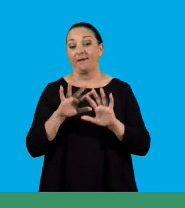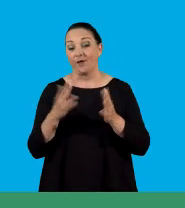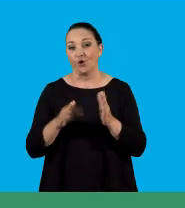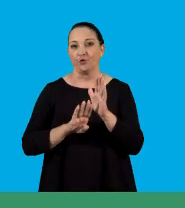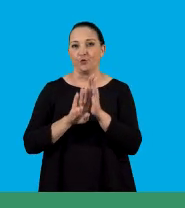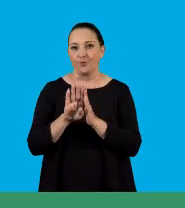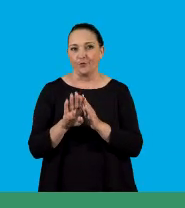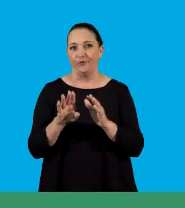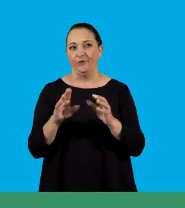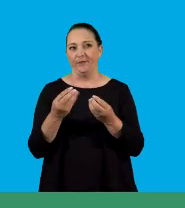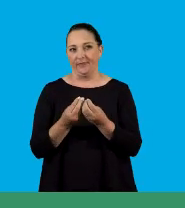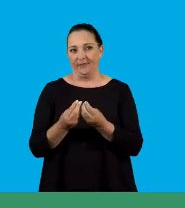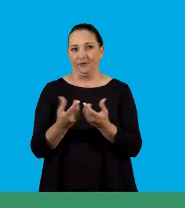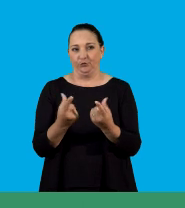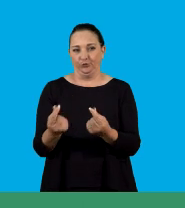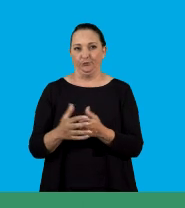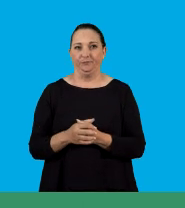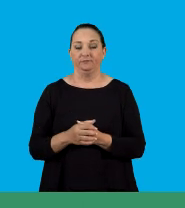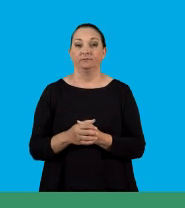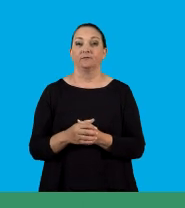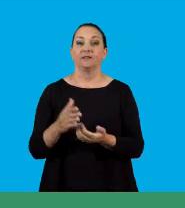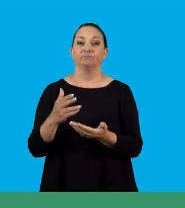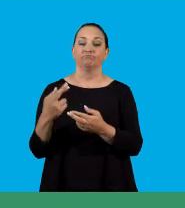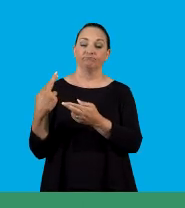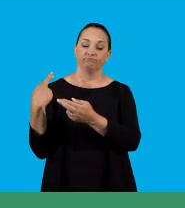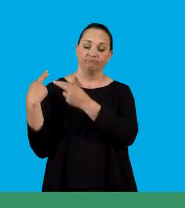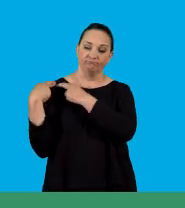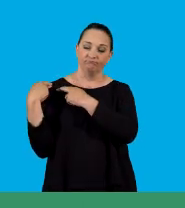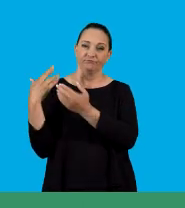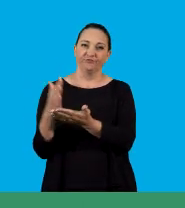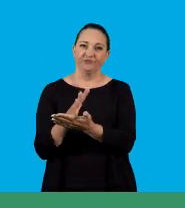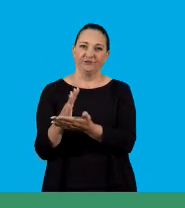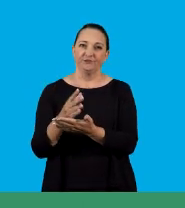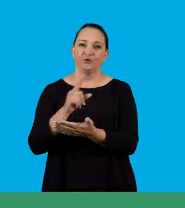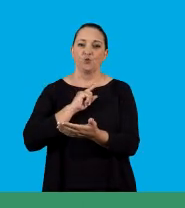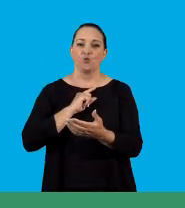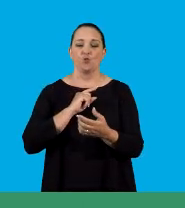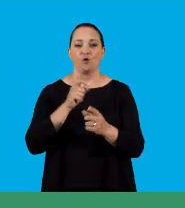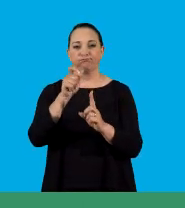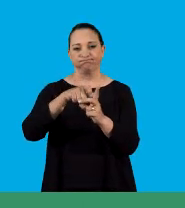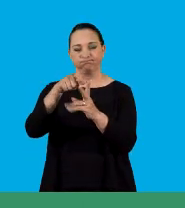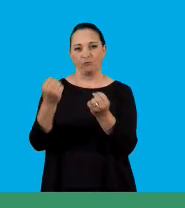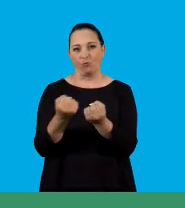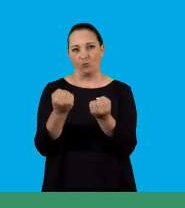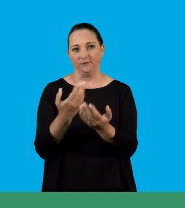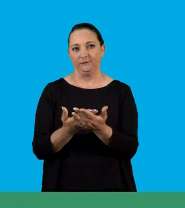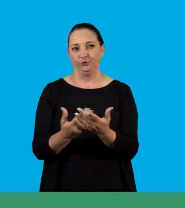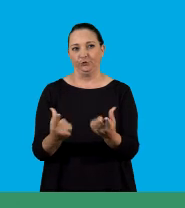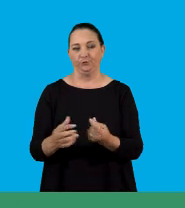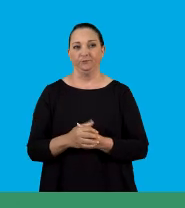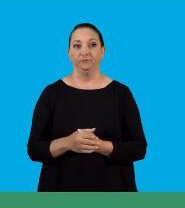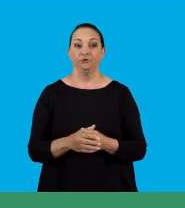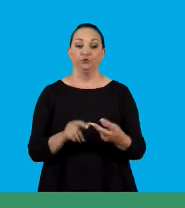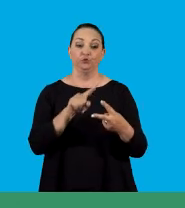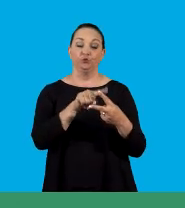do things. Then they also share responsibility for quality output amongst employees. Question 1, quote